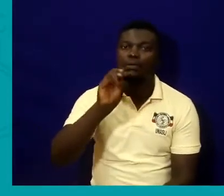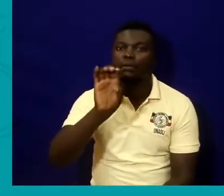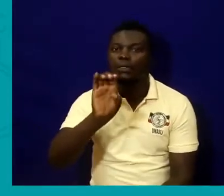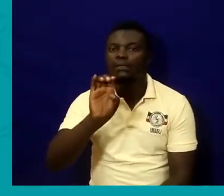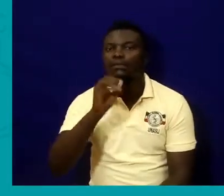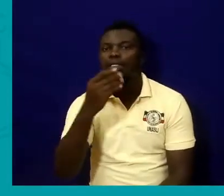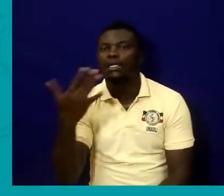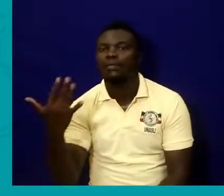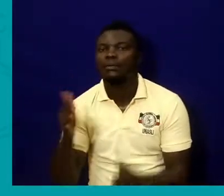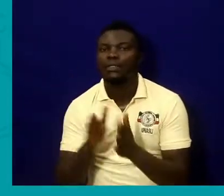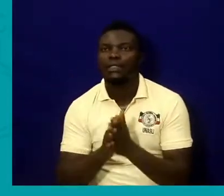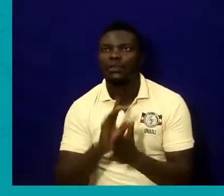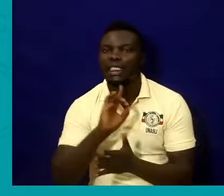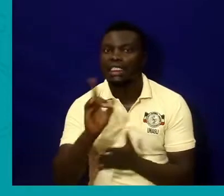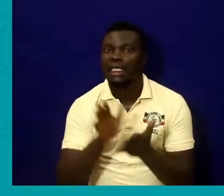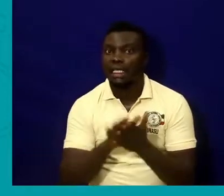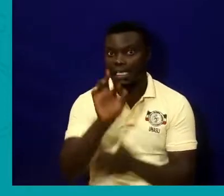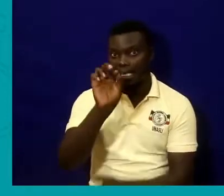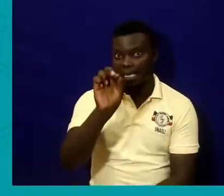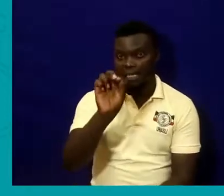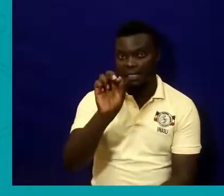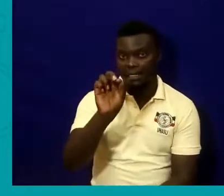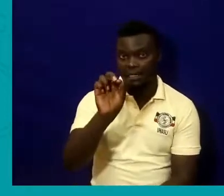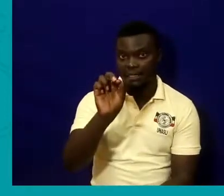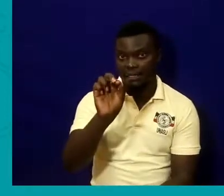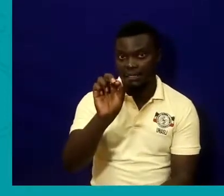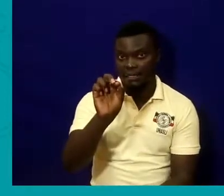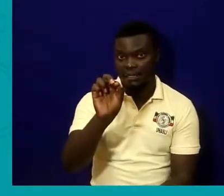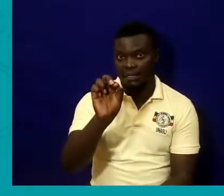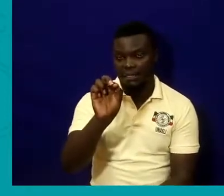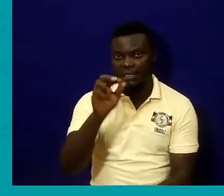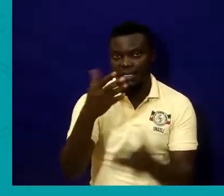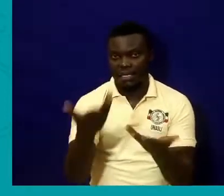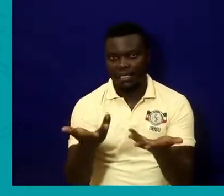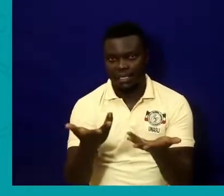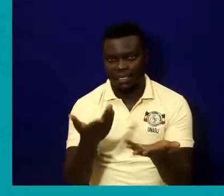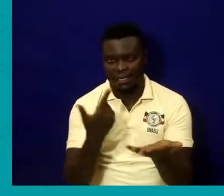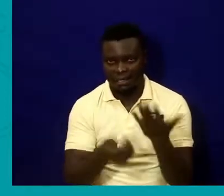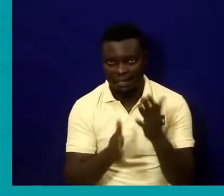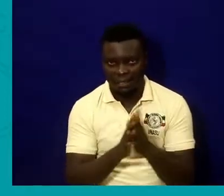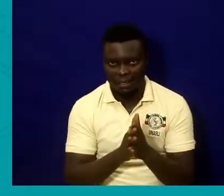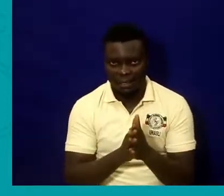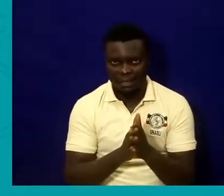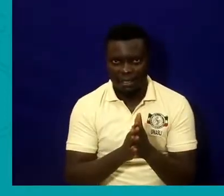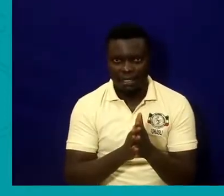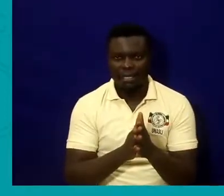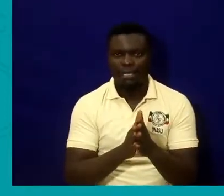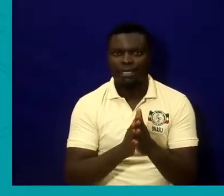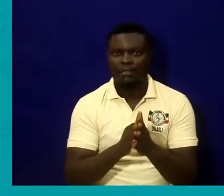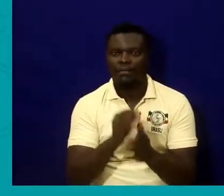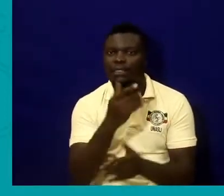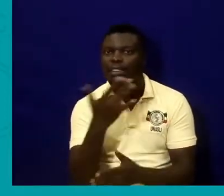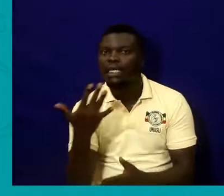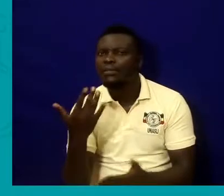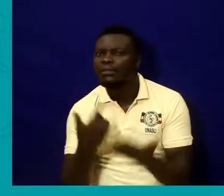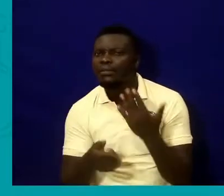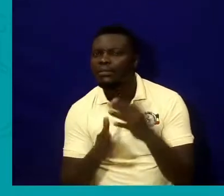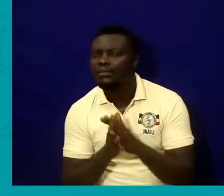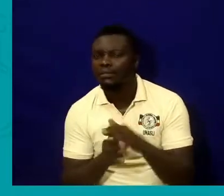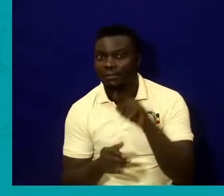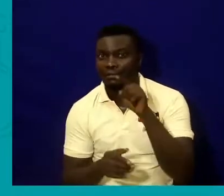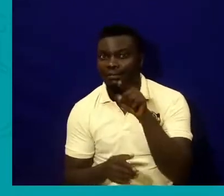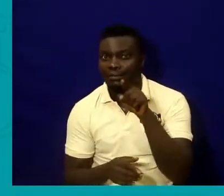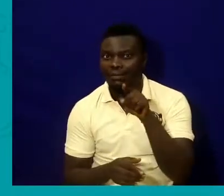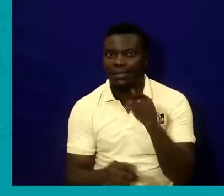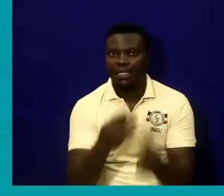atomic number we said 8, so that is electron configuration is